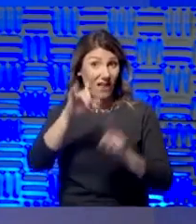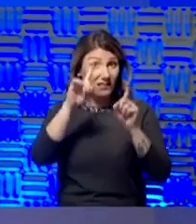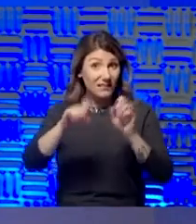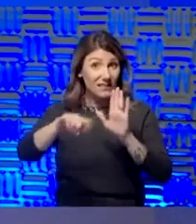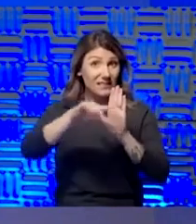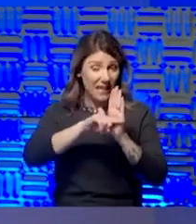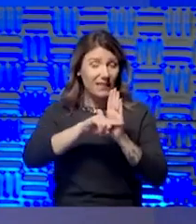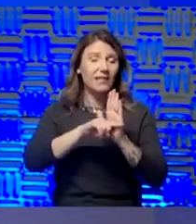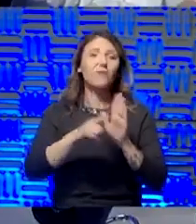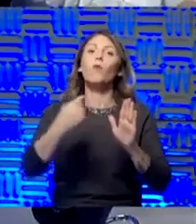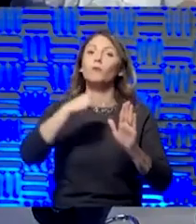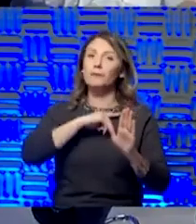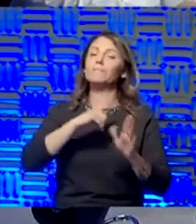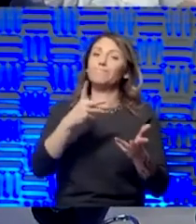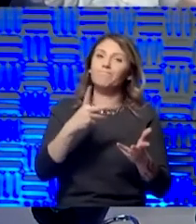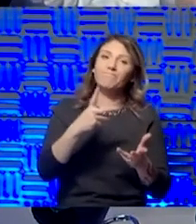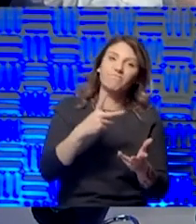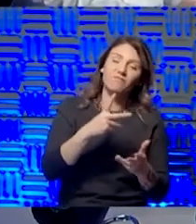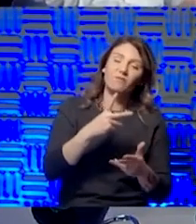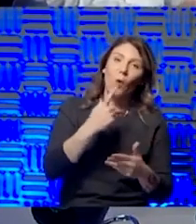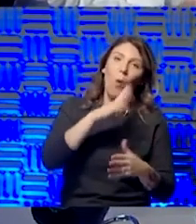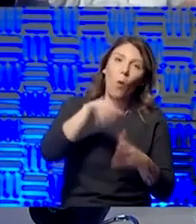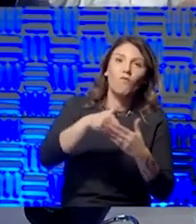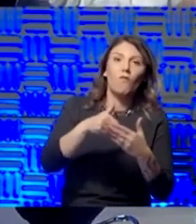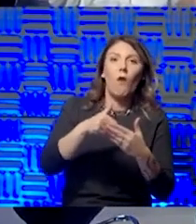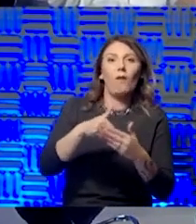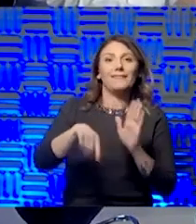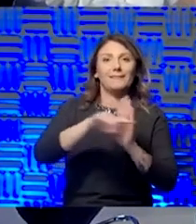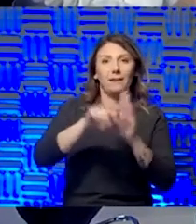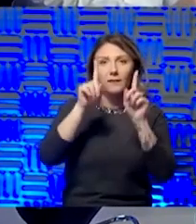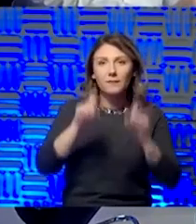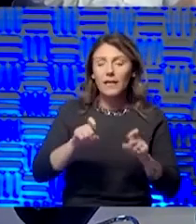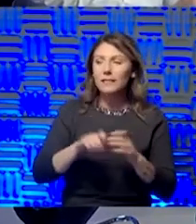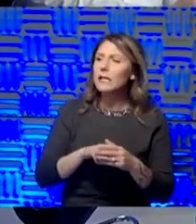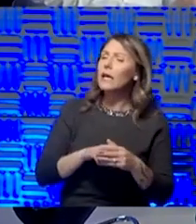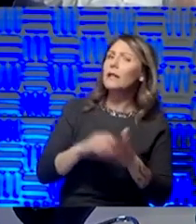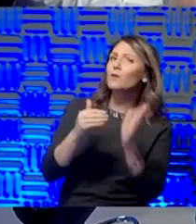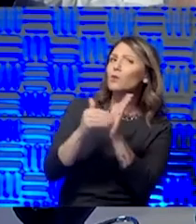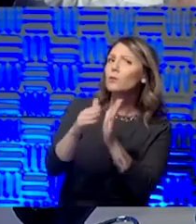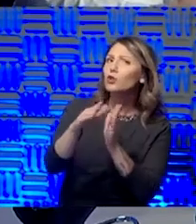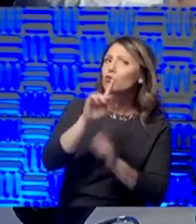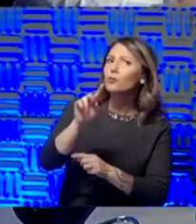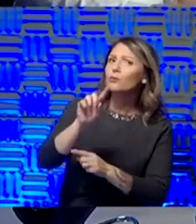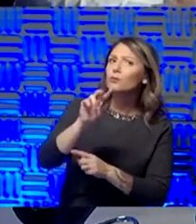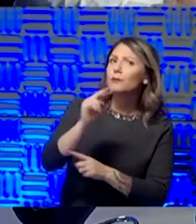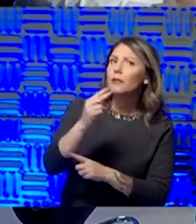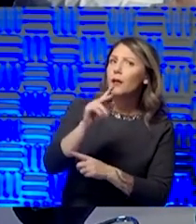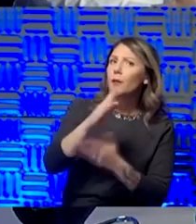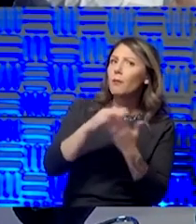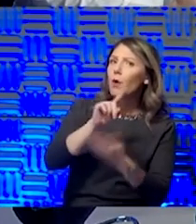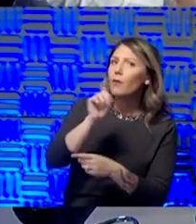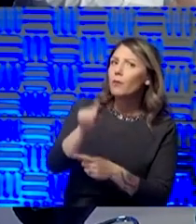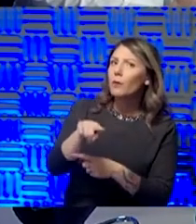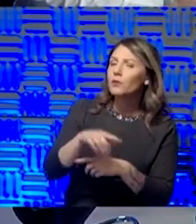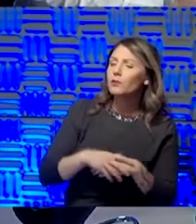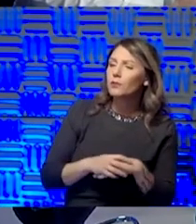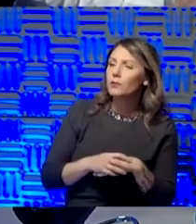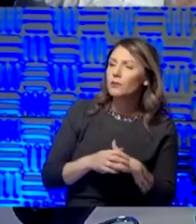test overall. But, and then Nate, repeat your second part of that question.